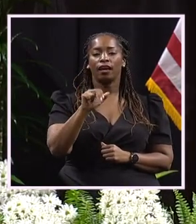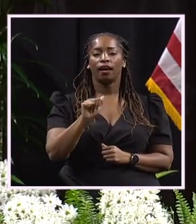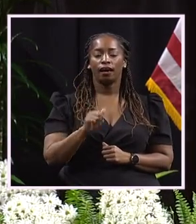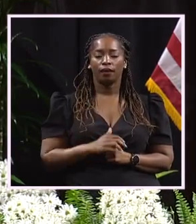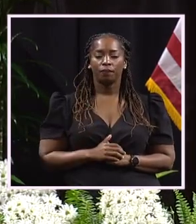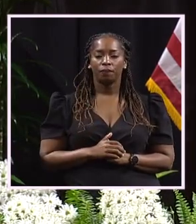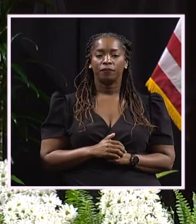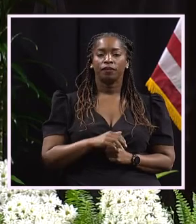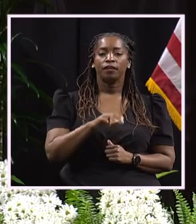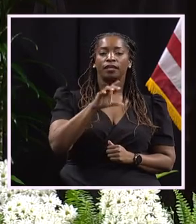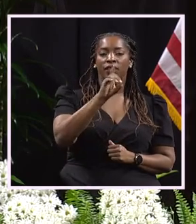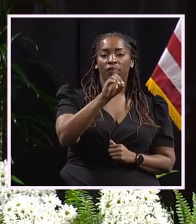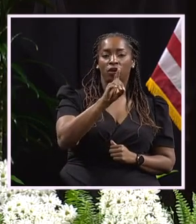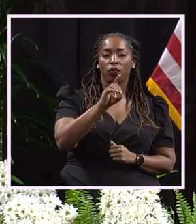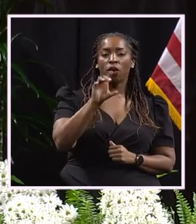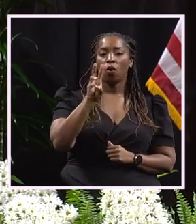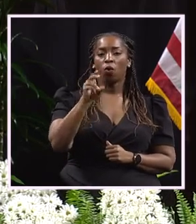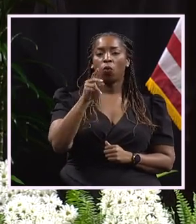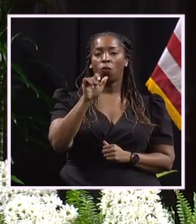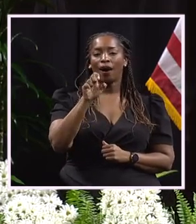Deveria Wadden,